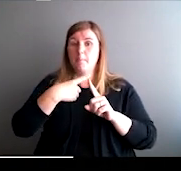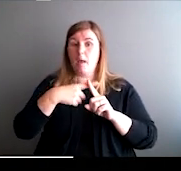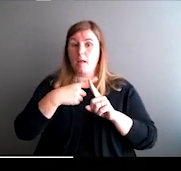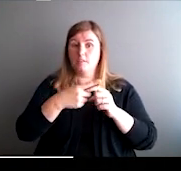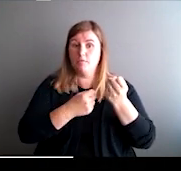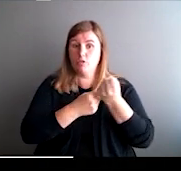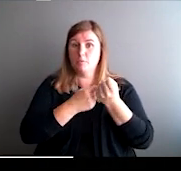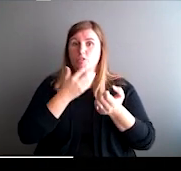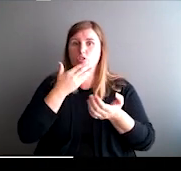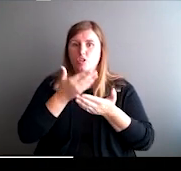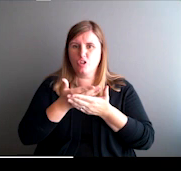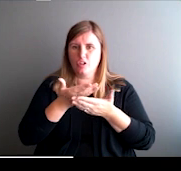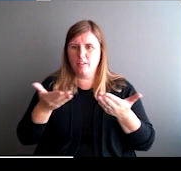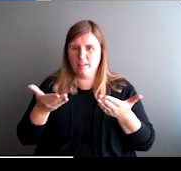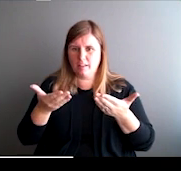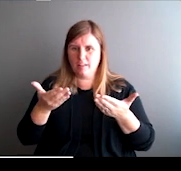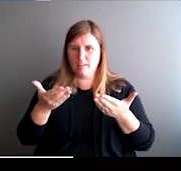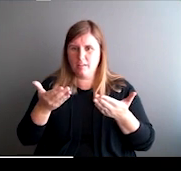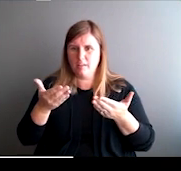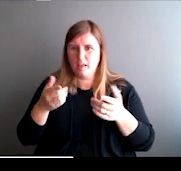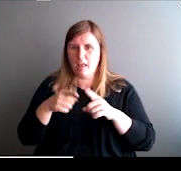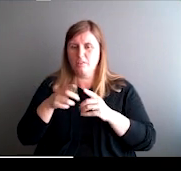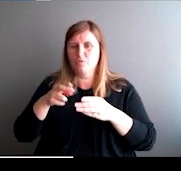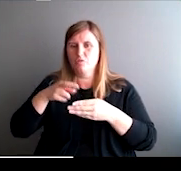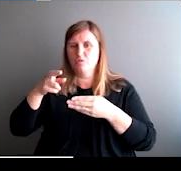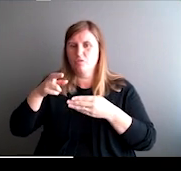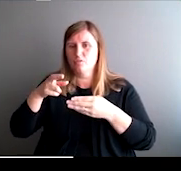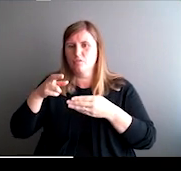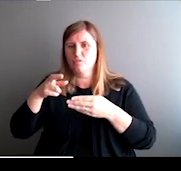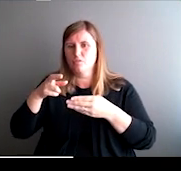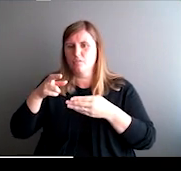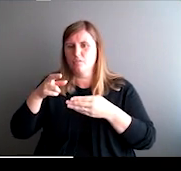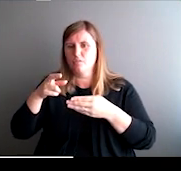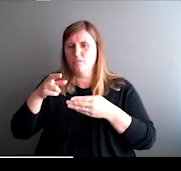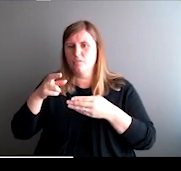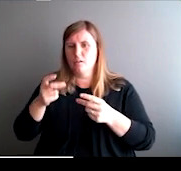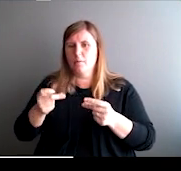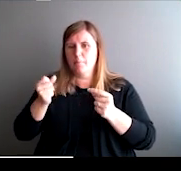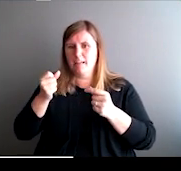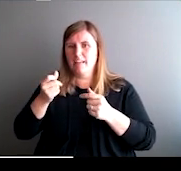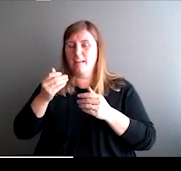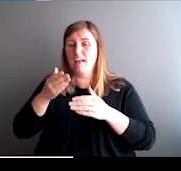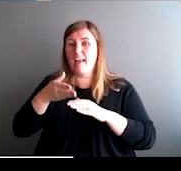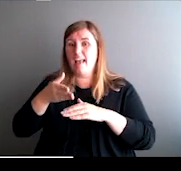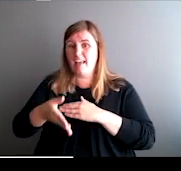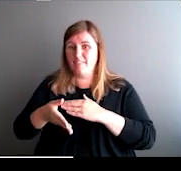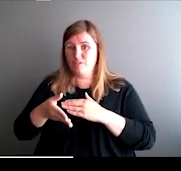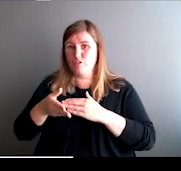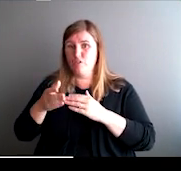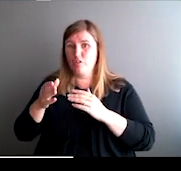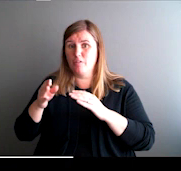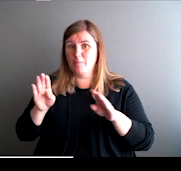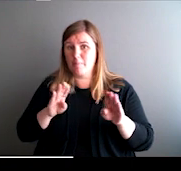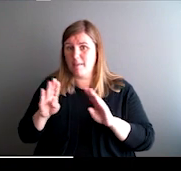good thing where as the result or as immediately following the behavior,